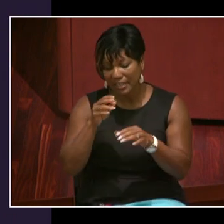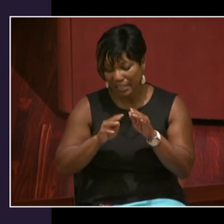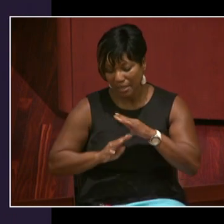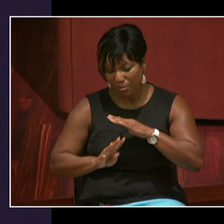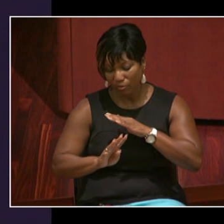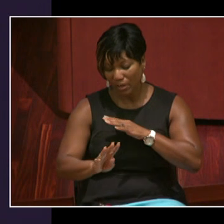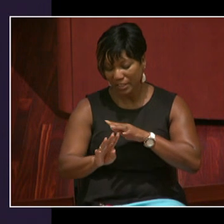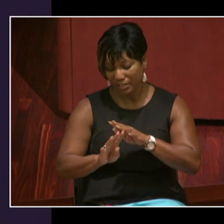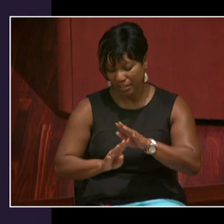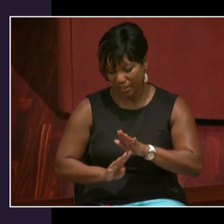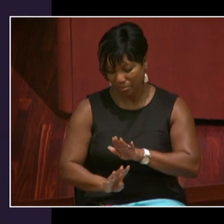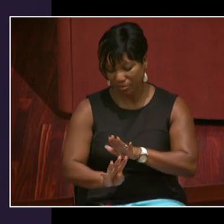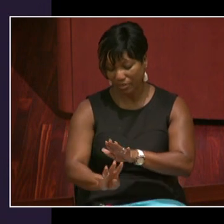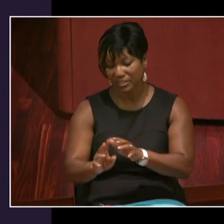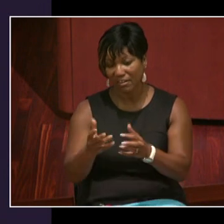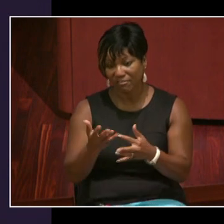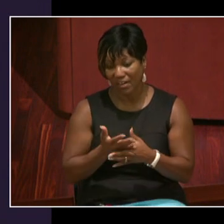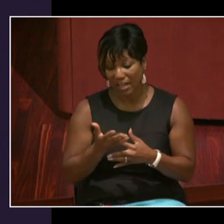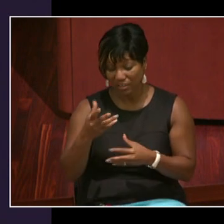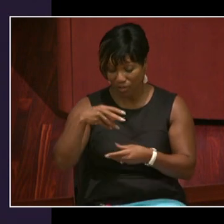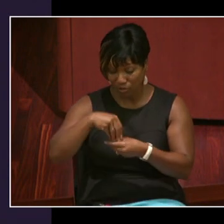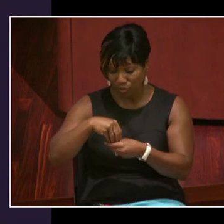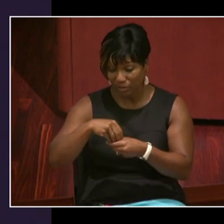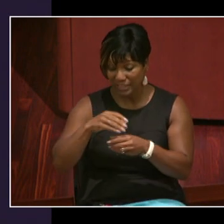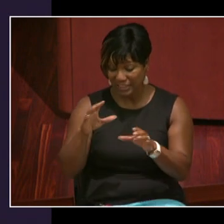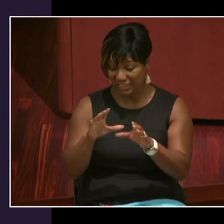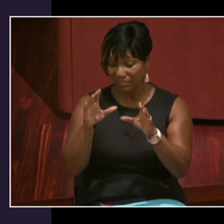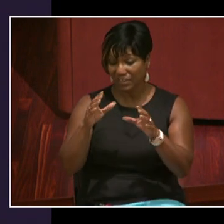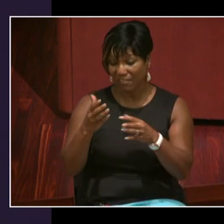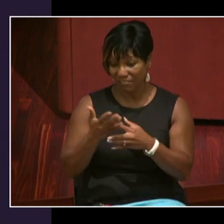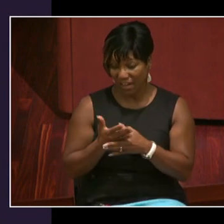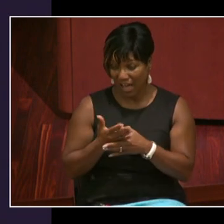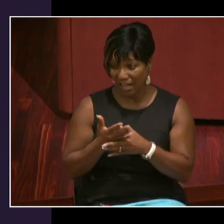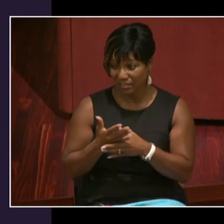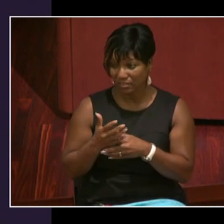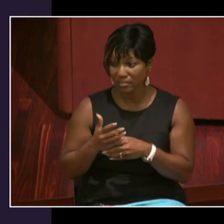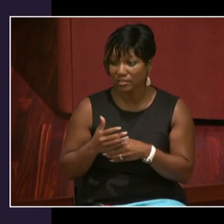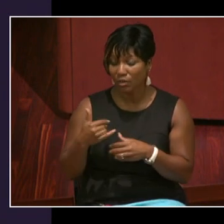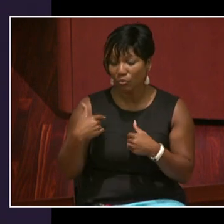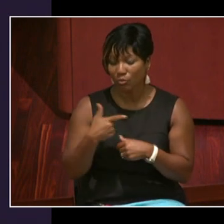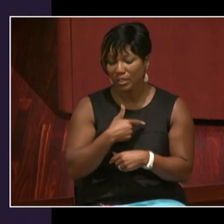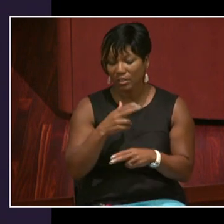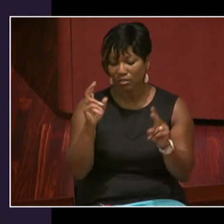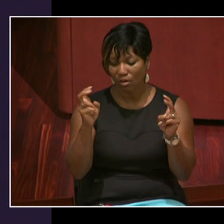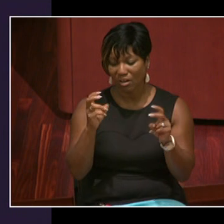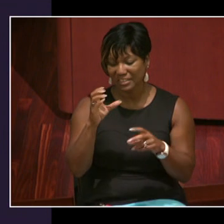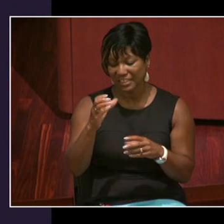files, including certificate files, that we call C files.